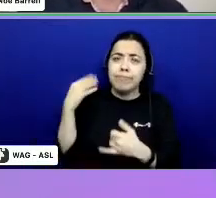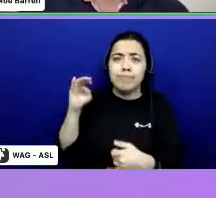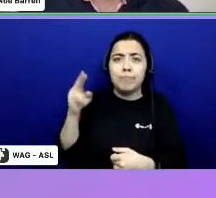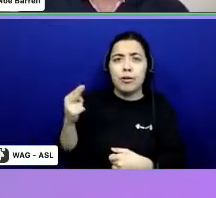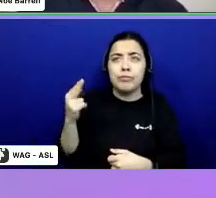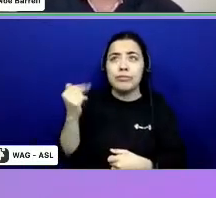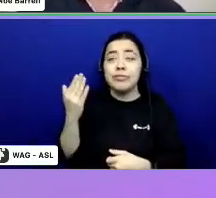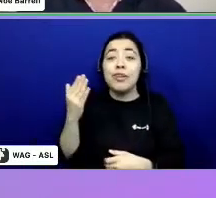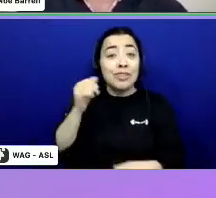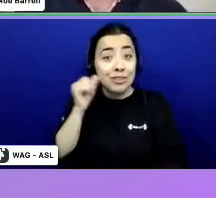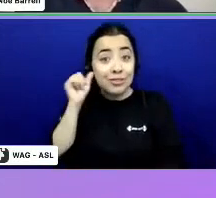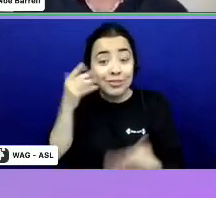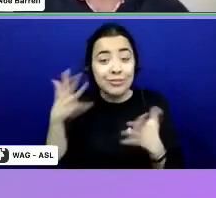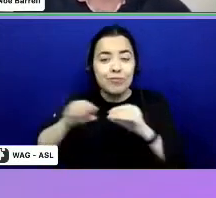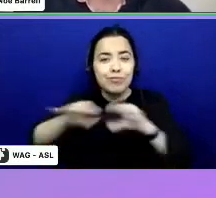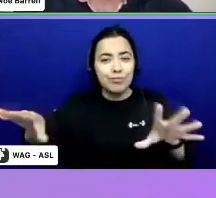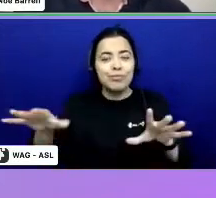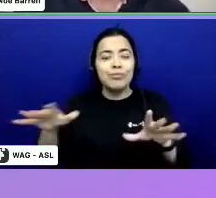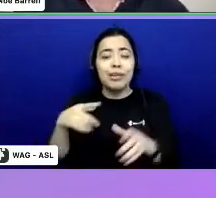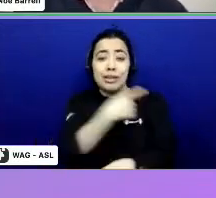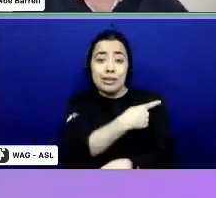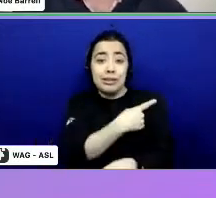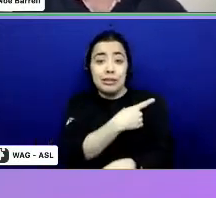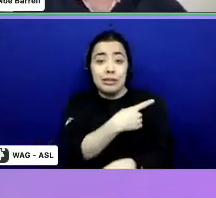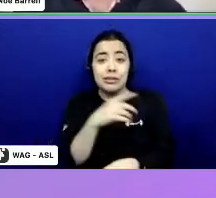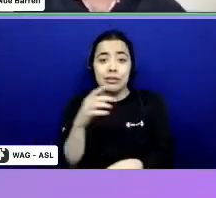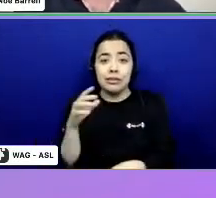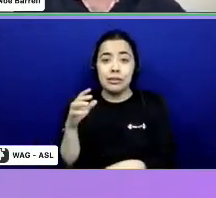yesterday. And this is a Figma plugin for